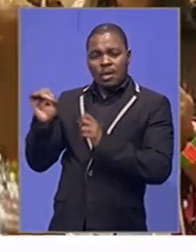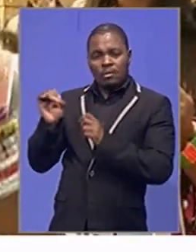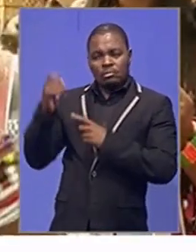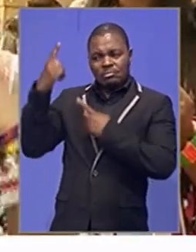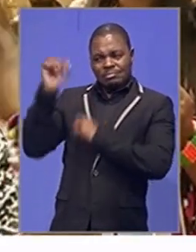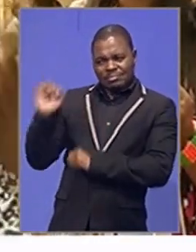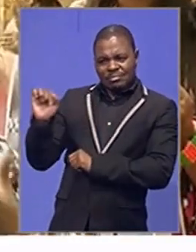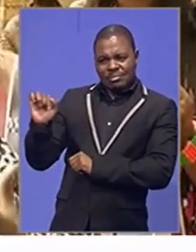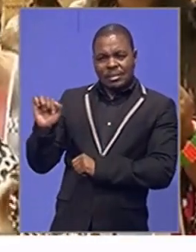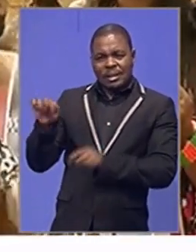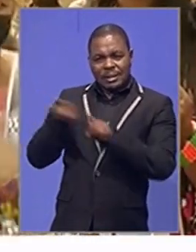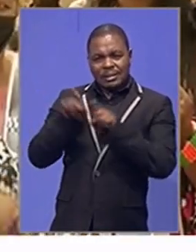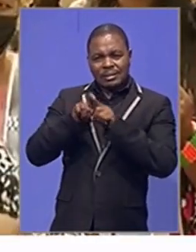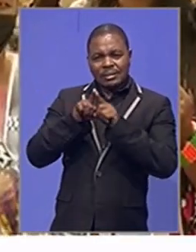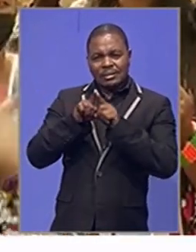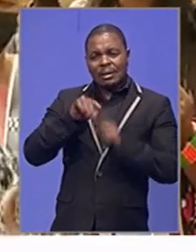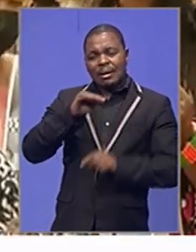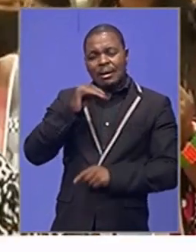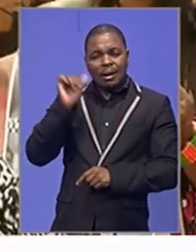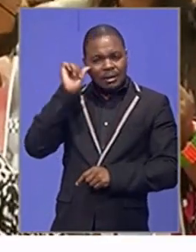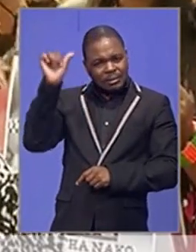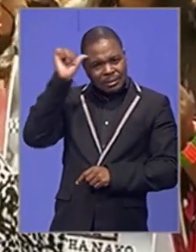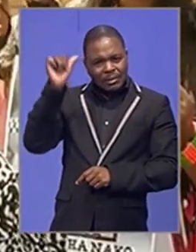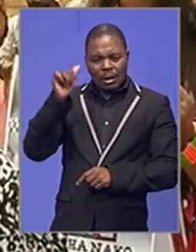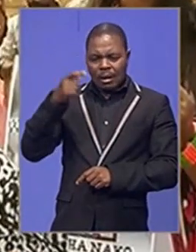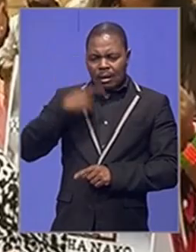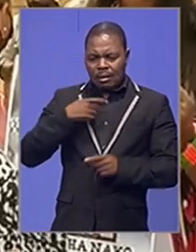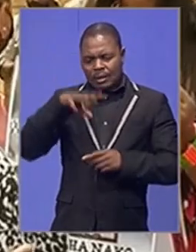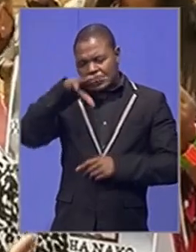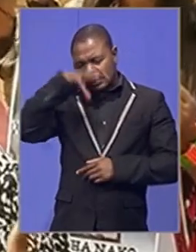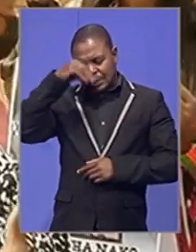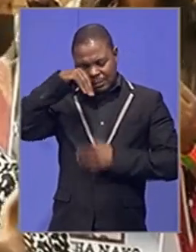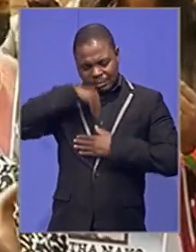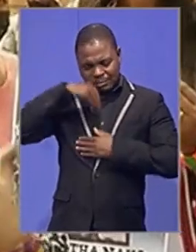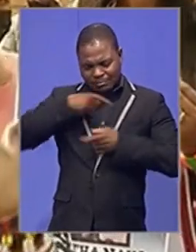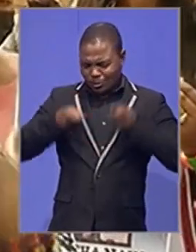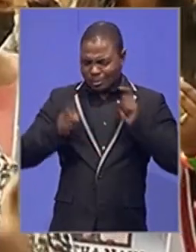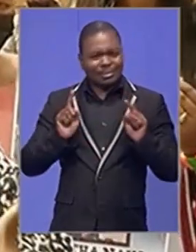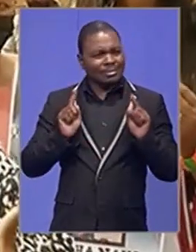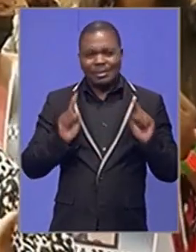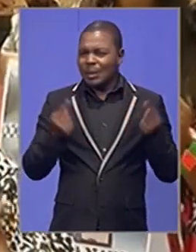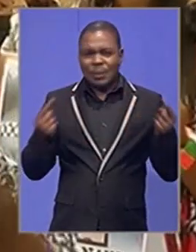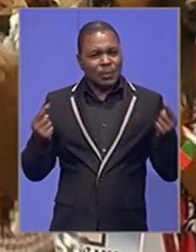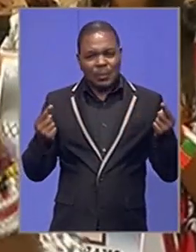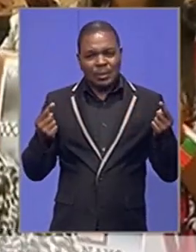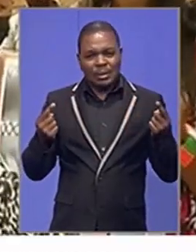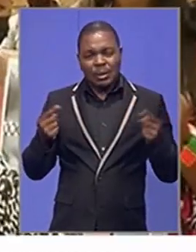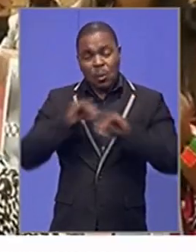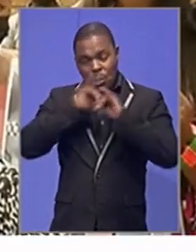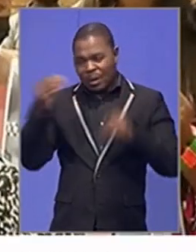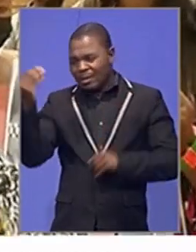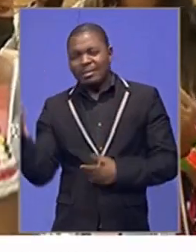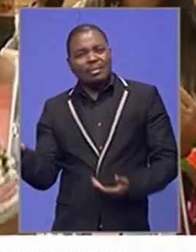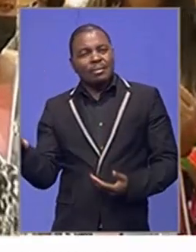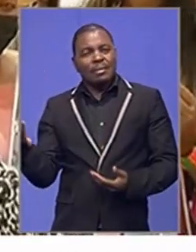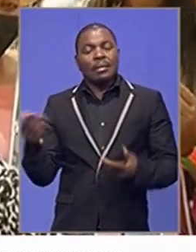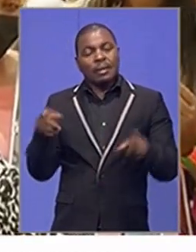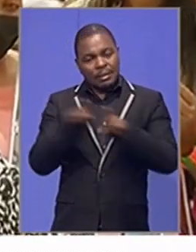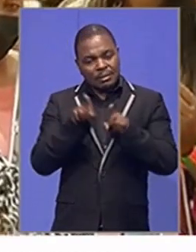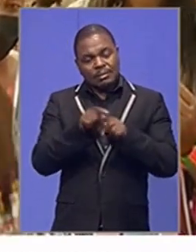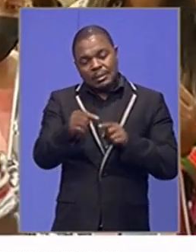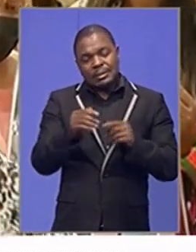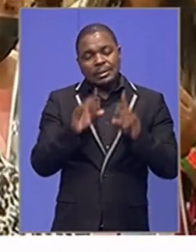have absolutely no control of the spirits that live inside of you. So I think even the department going